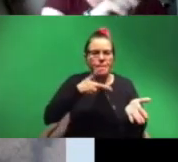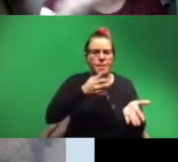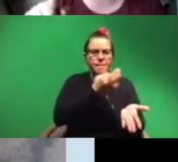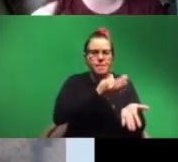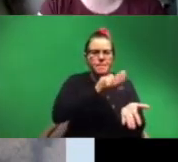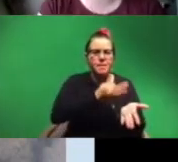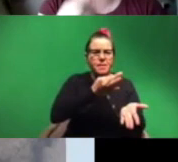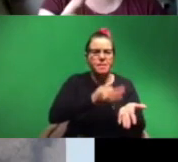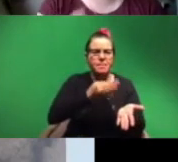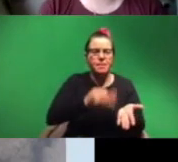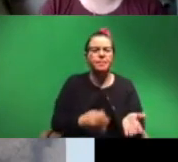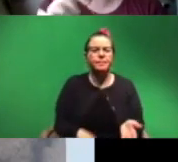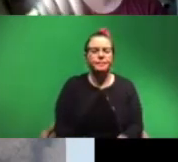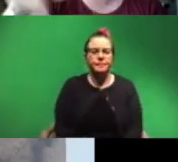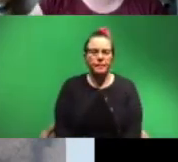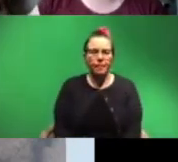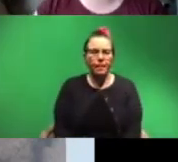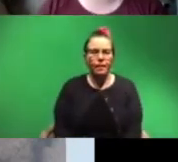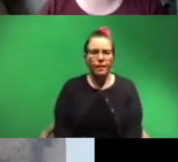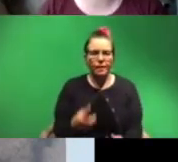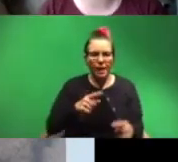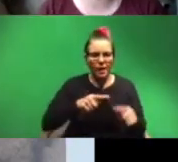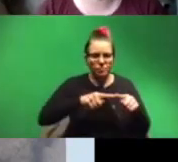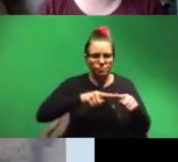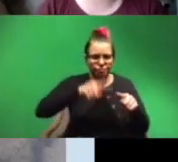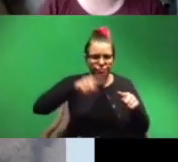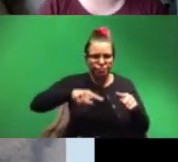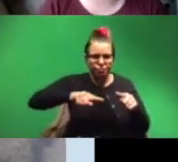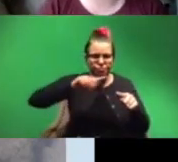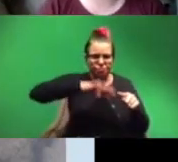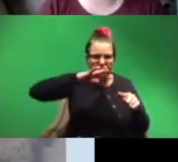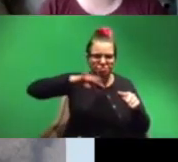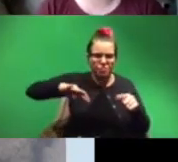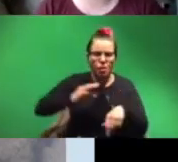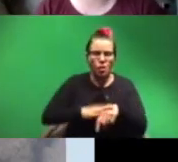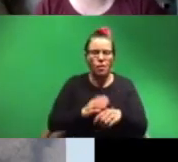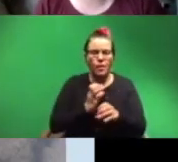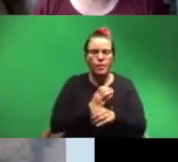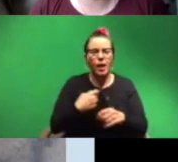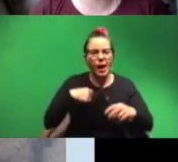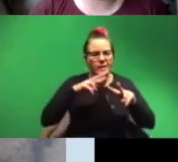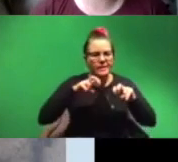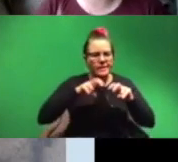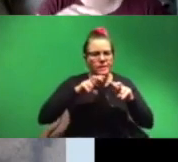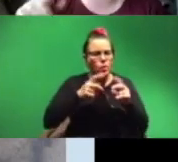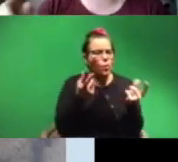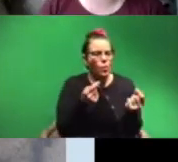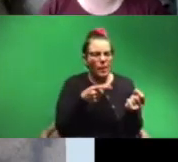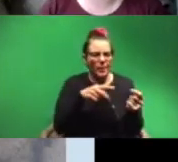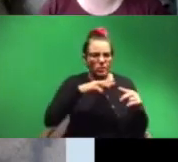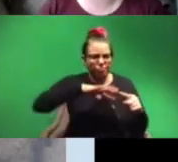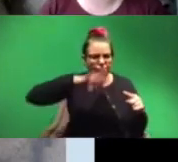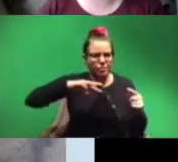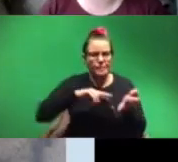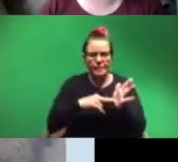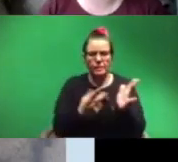go back to that side, and then you get all these fuzzy lines on the computer, and then it's my job to figure out what those fuzzy lines mean, and each of those lines